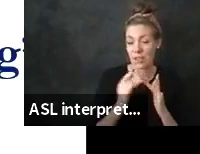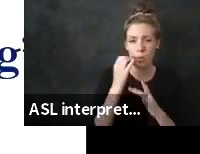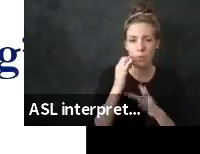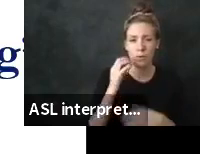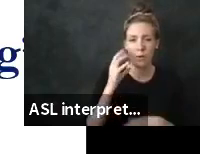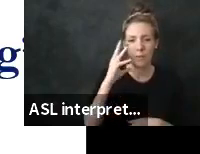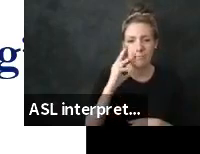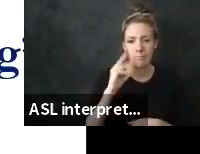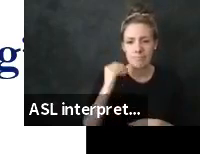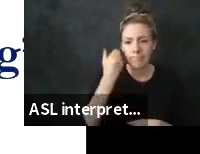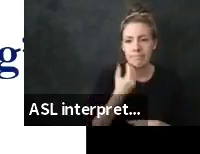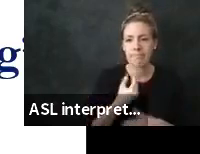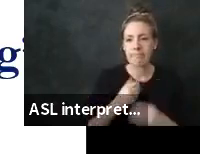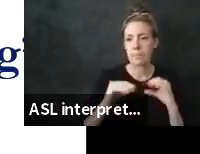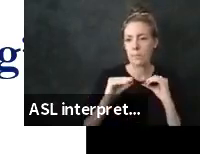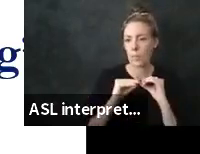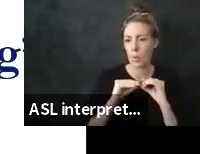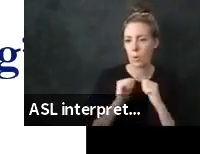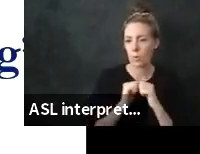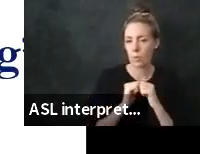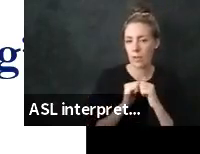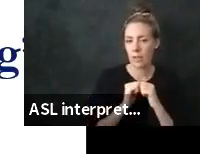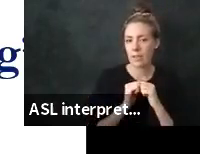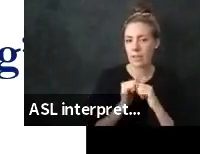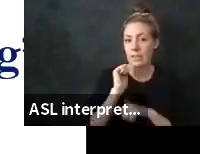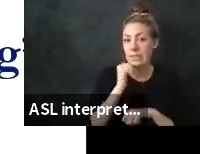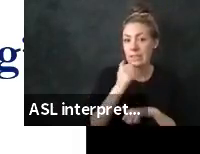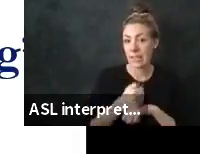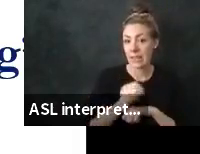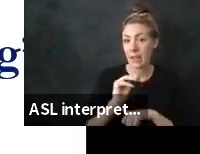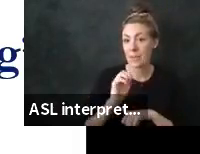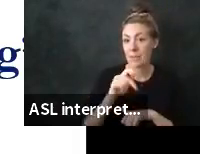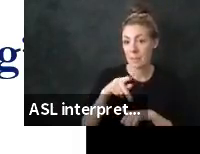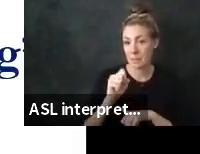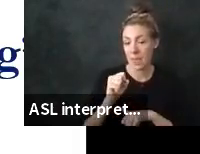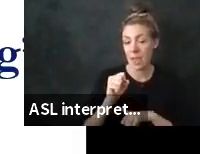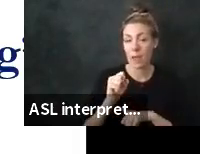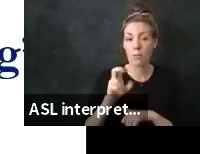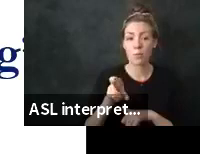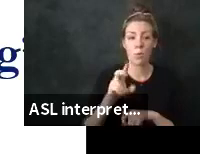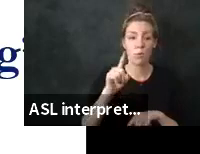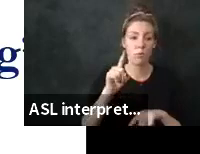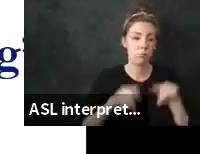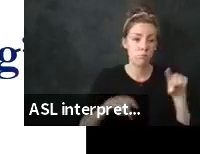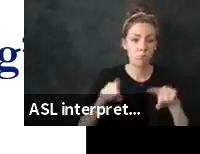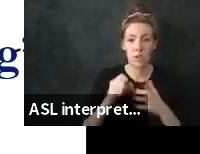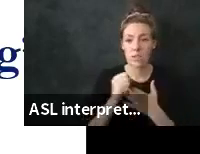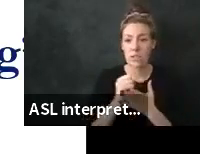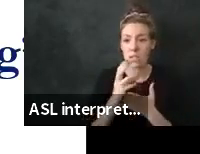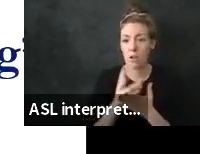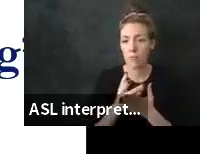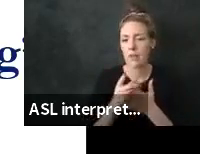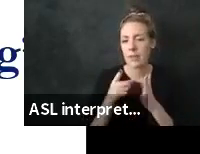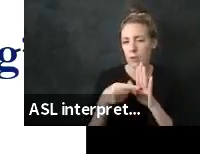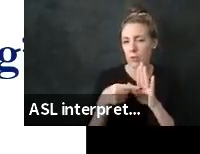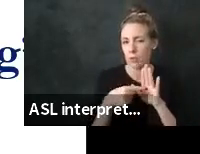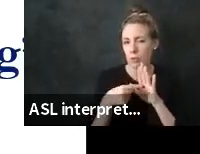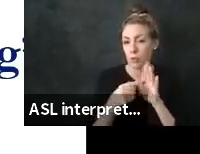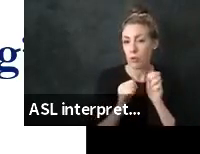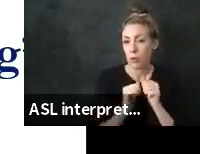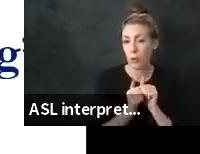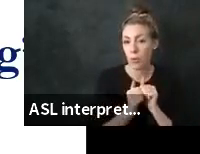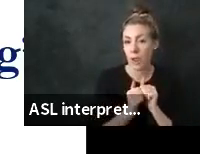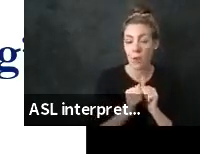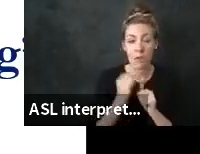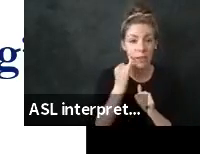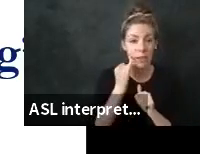with working various softwares are very comfortable in using Caliper. Those who have never